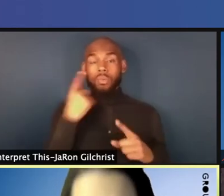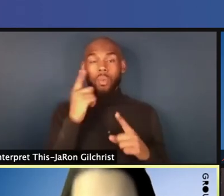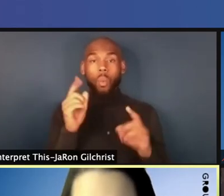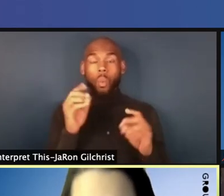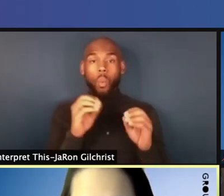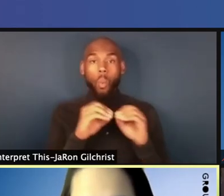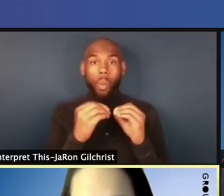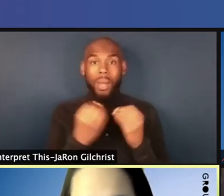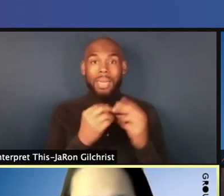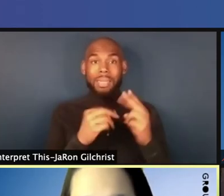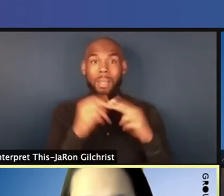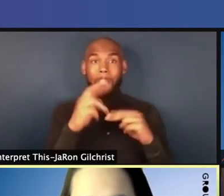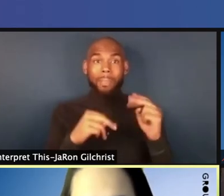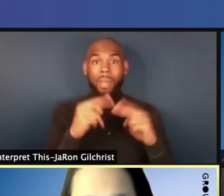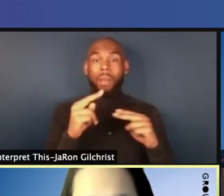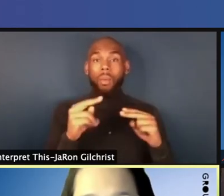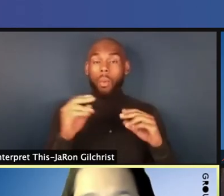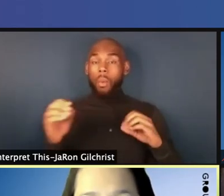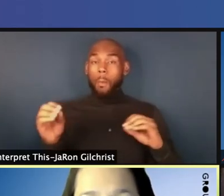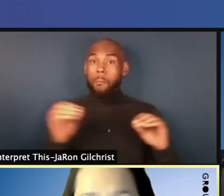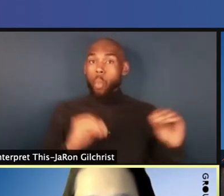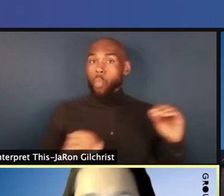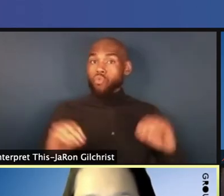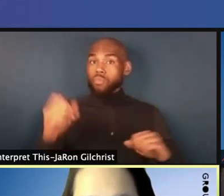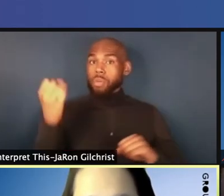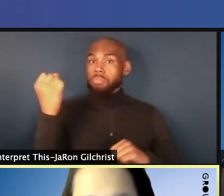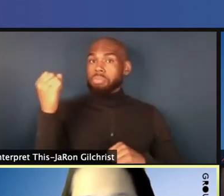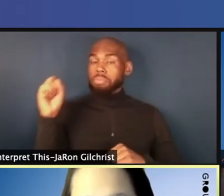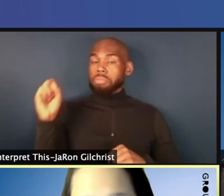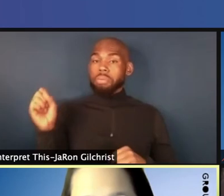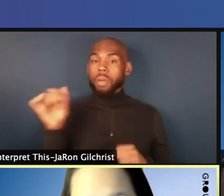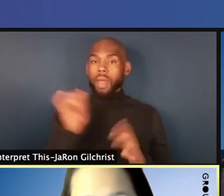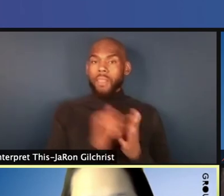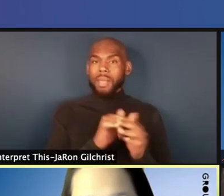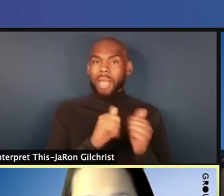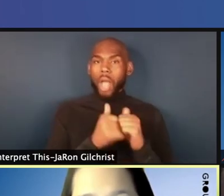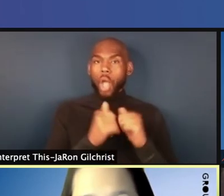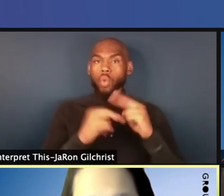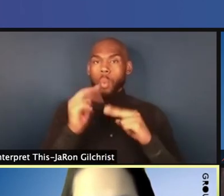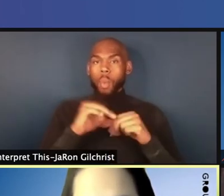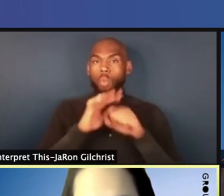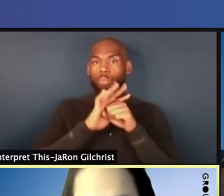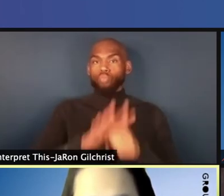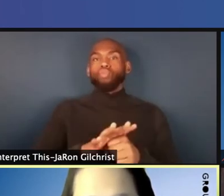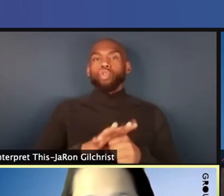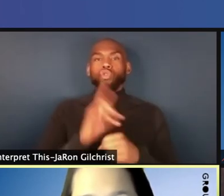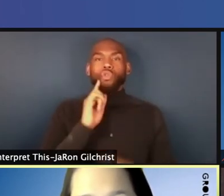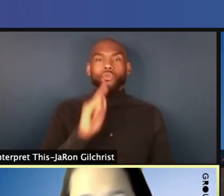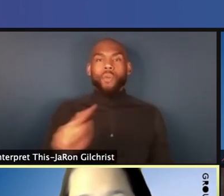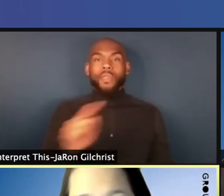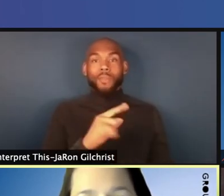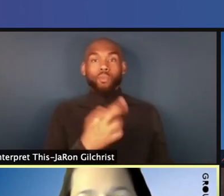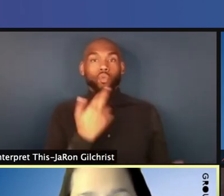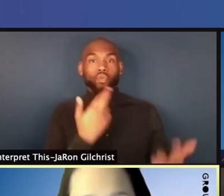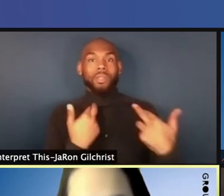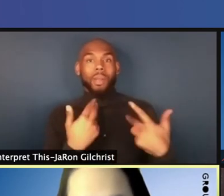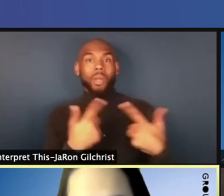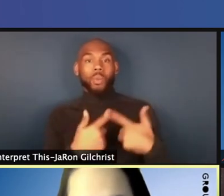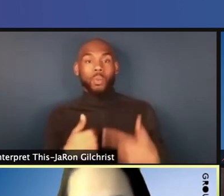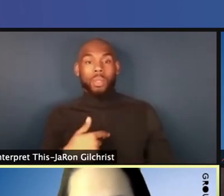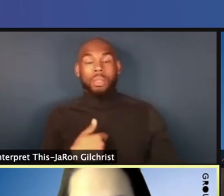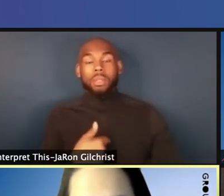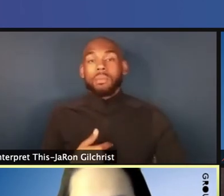build movement, then that is the thing where we actually are going to start putting pressure on institutions to respond to us. Yeah. And we've seen that in